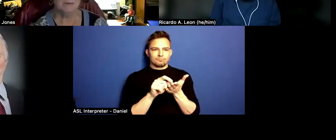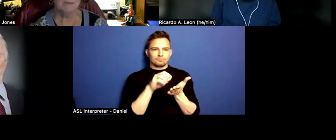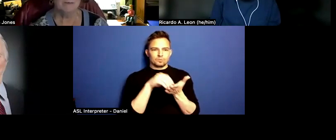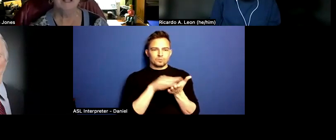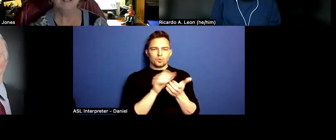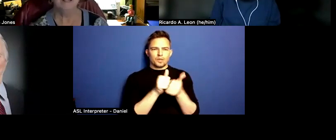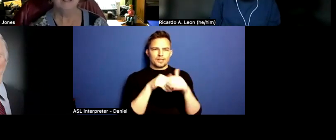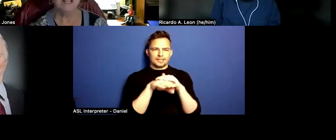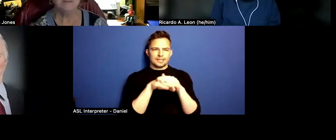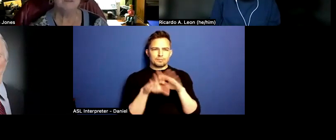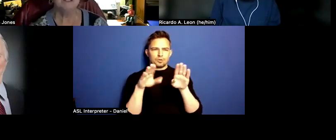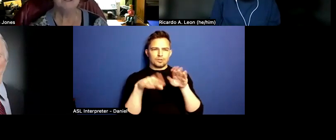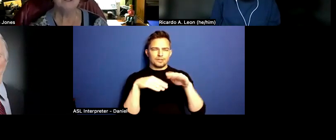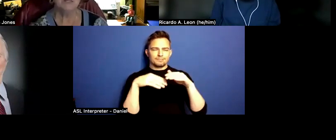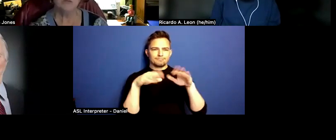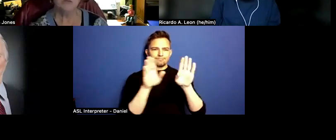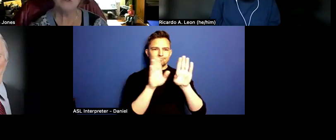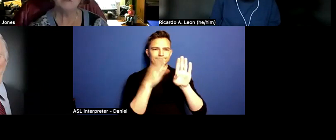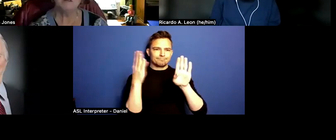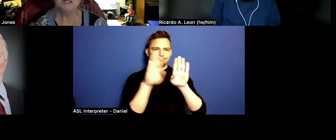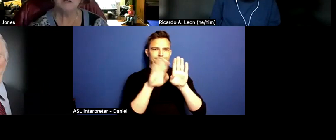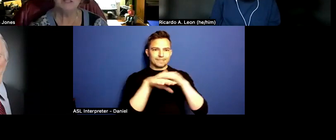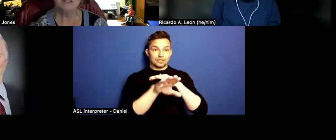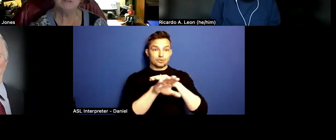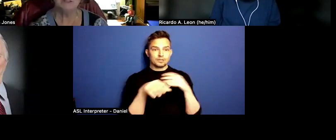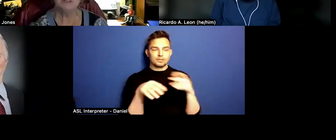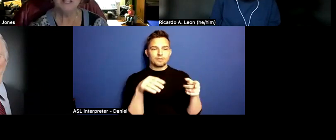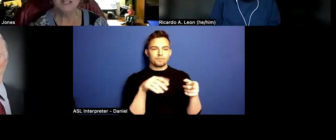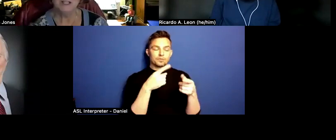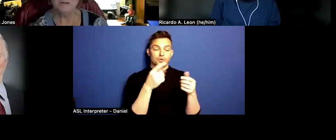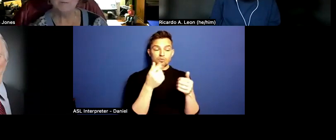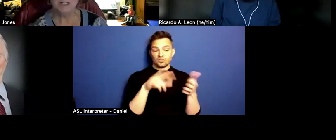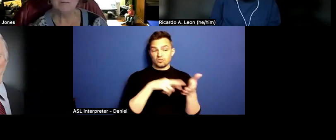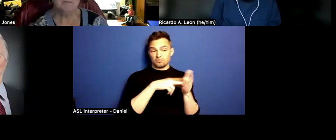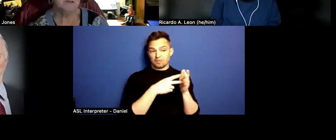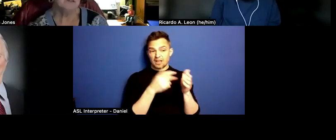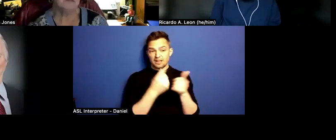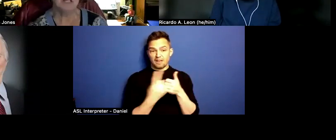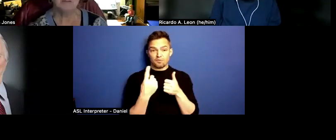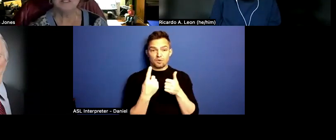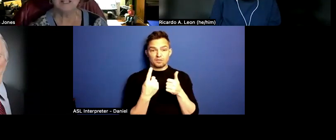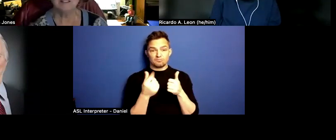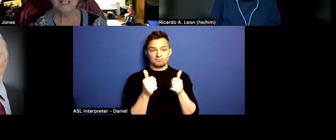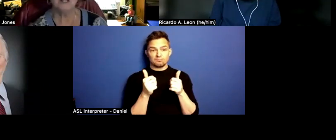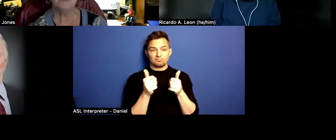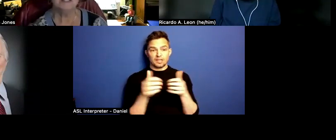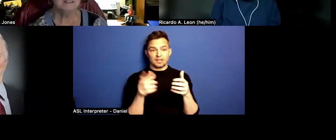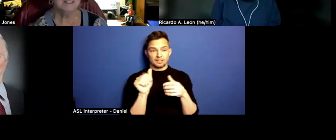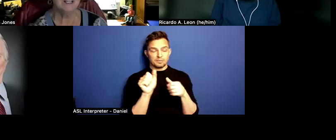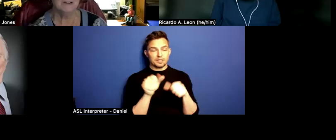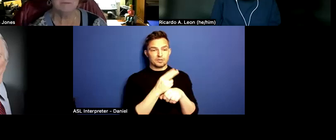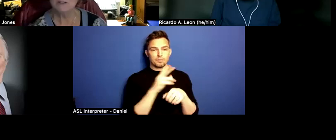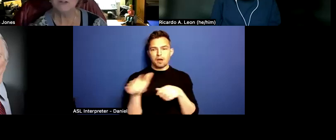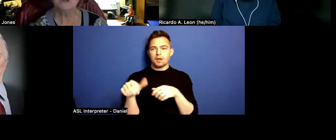well, you implying that people with disabilities only need one entrance, but everybody without a disability, there's 3 other ones that they can use,